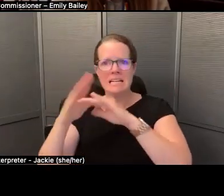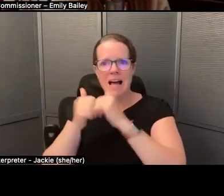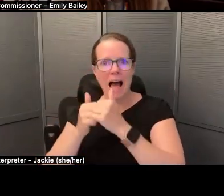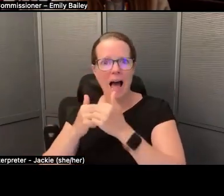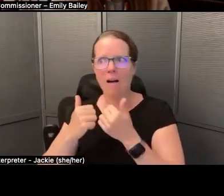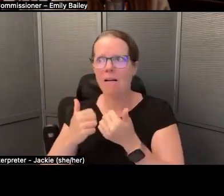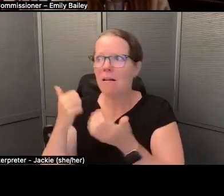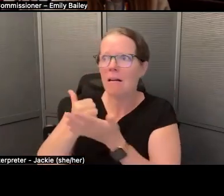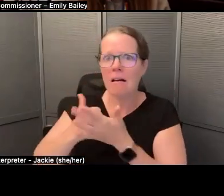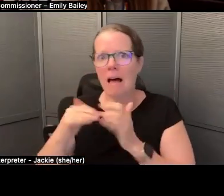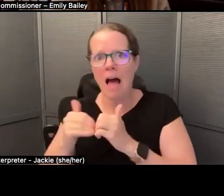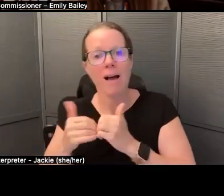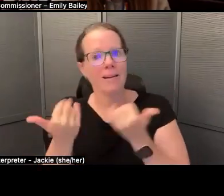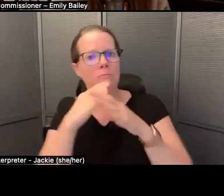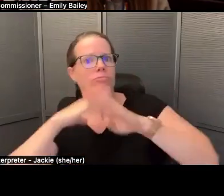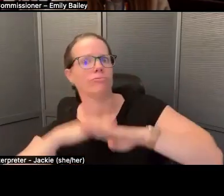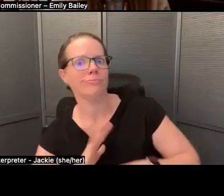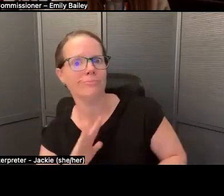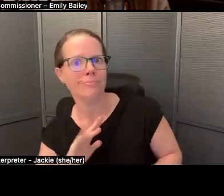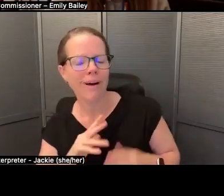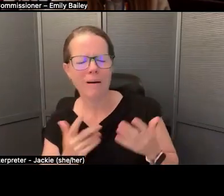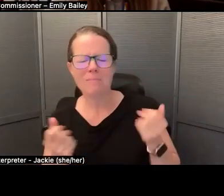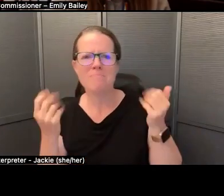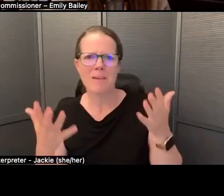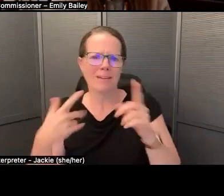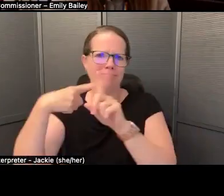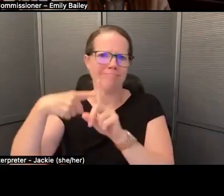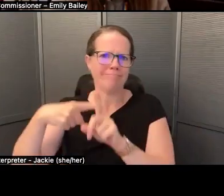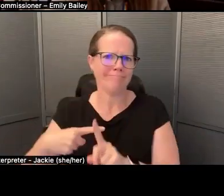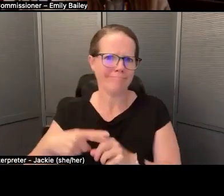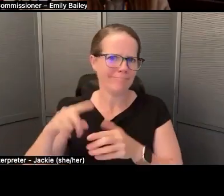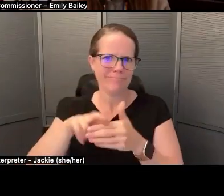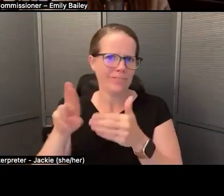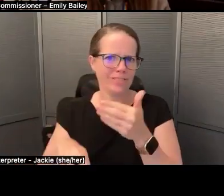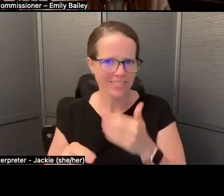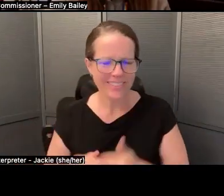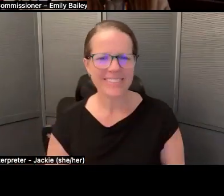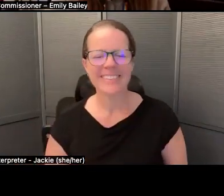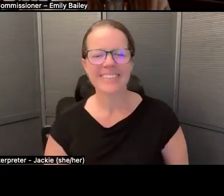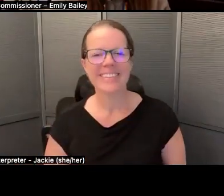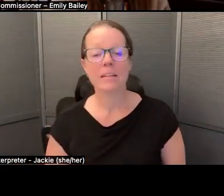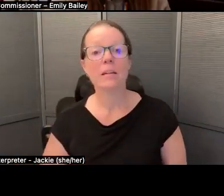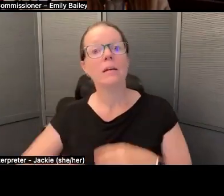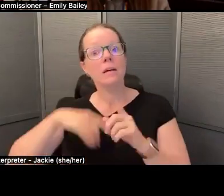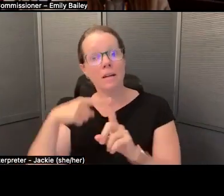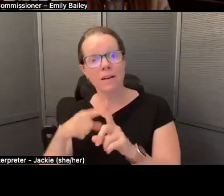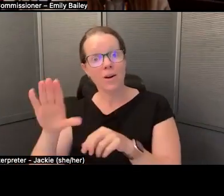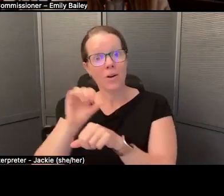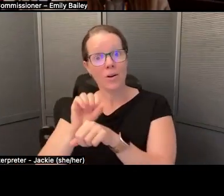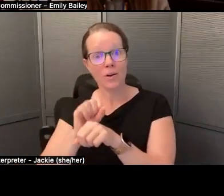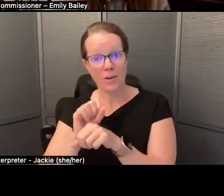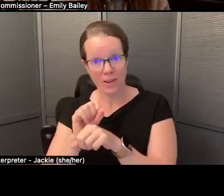her contributions at MassHealth have supported broader efforts to integrate behavioral health with